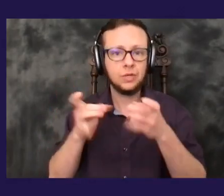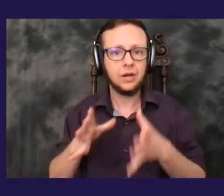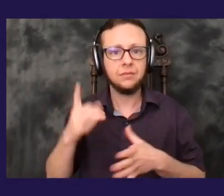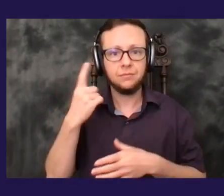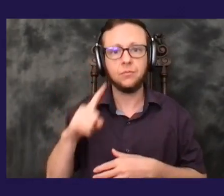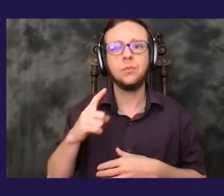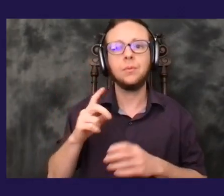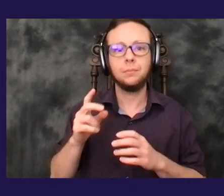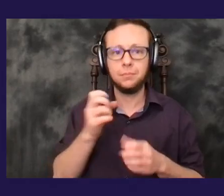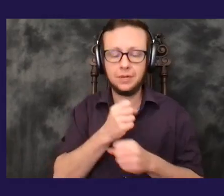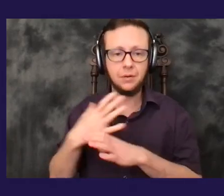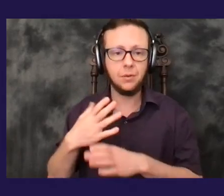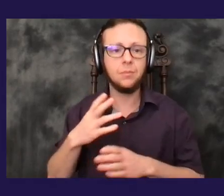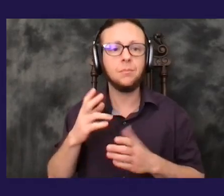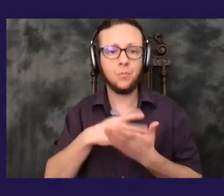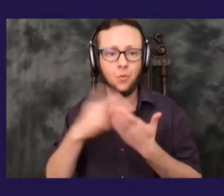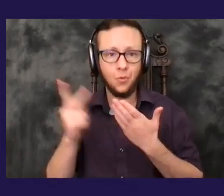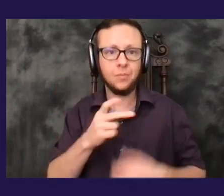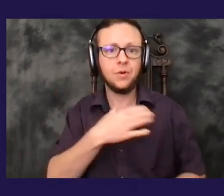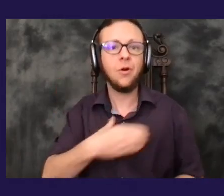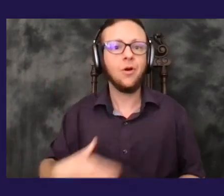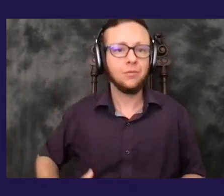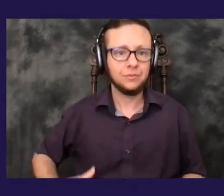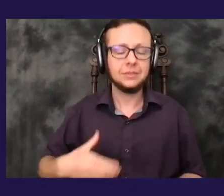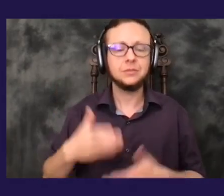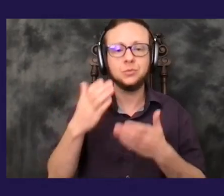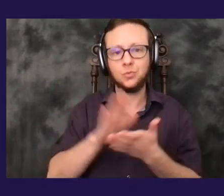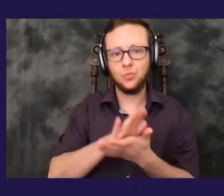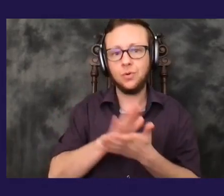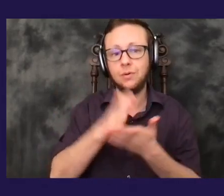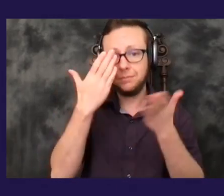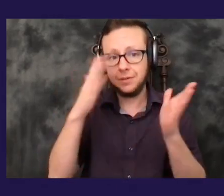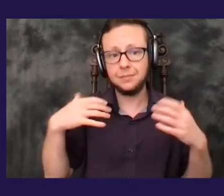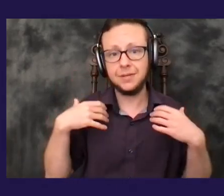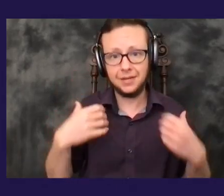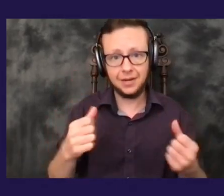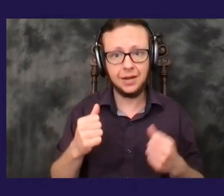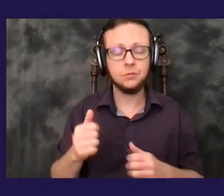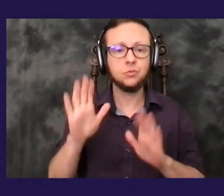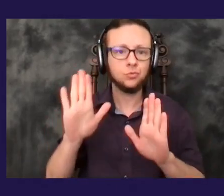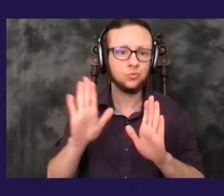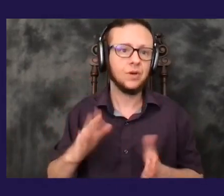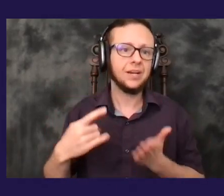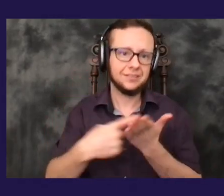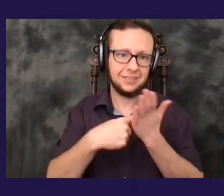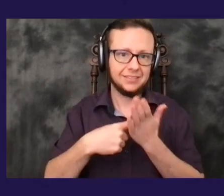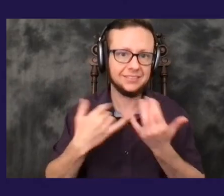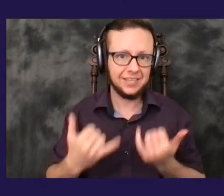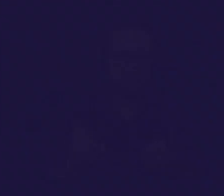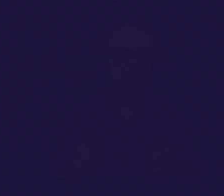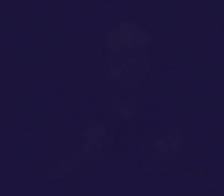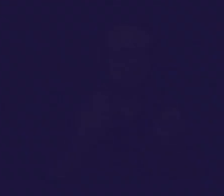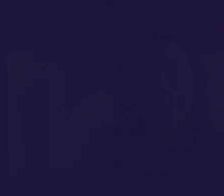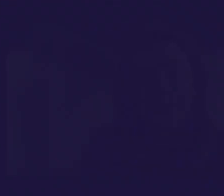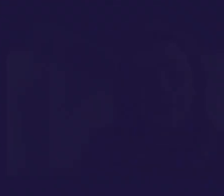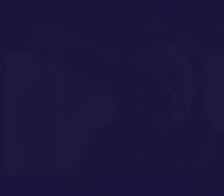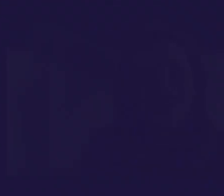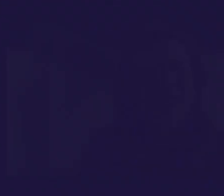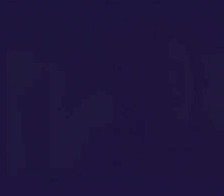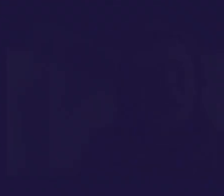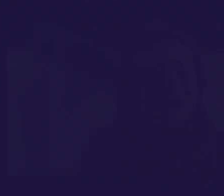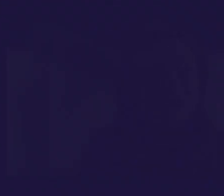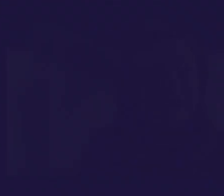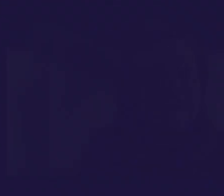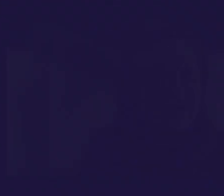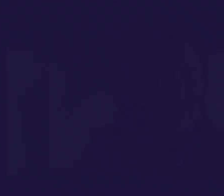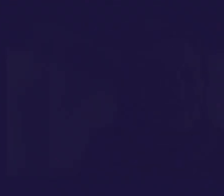Health. We had great discussions today and provided quite a large number of examples, touching upon